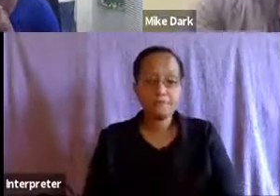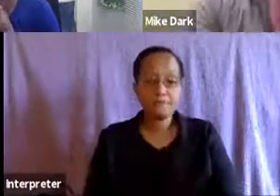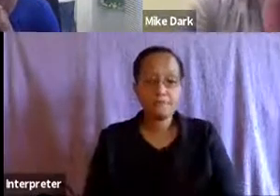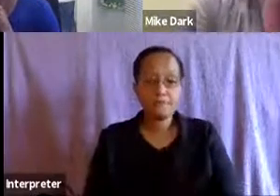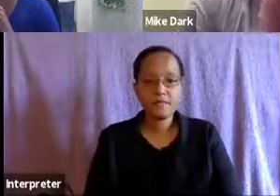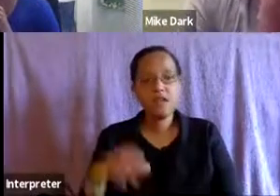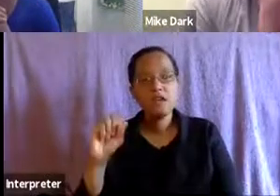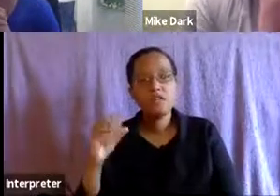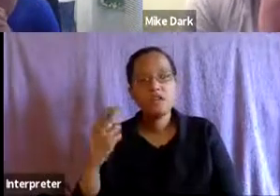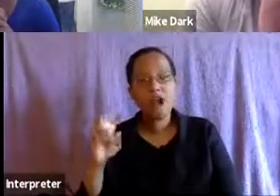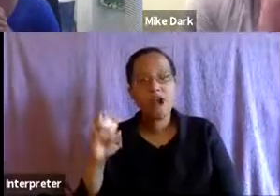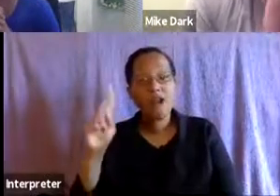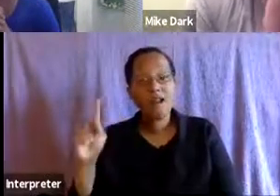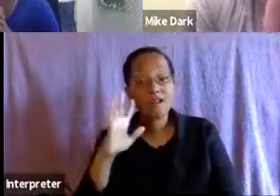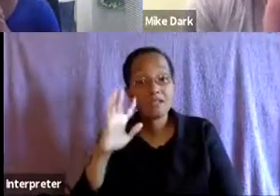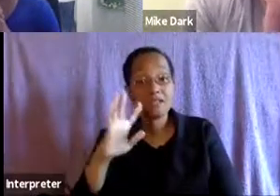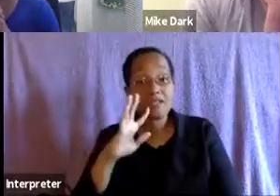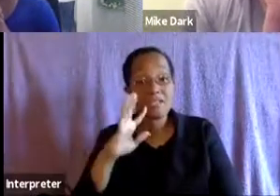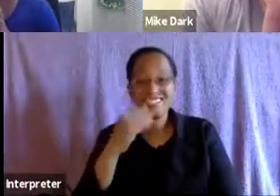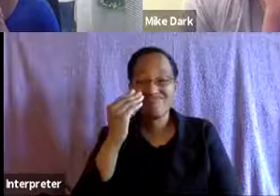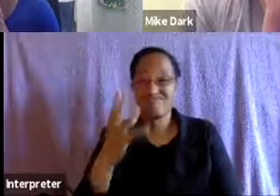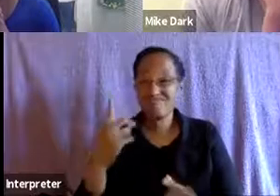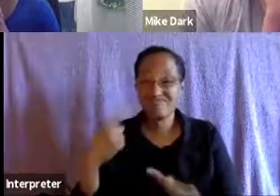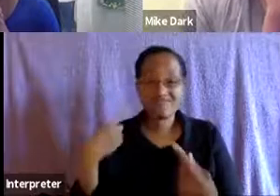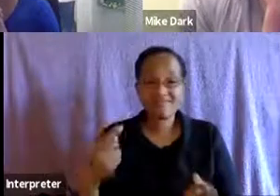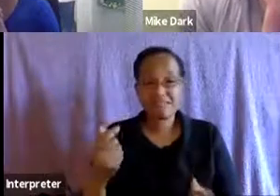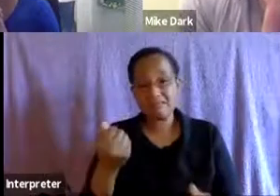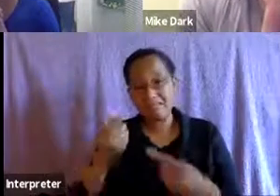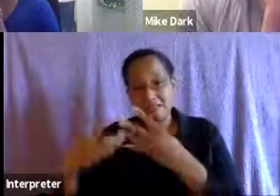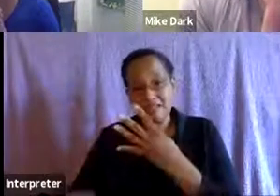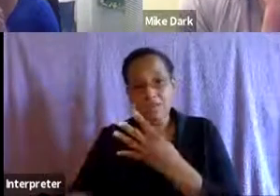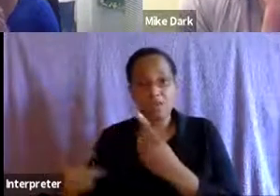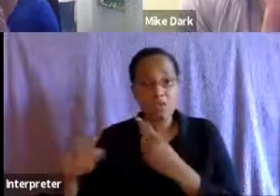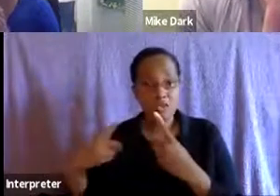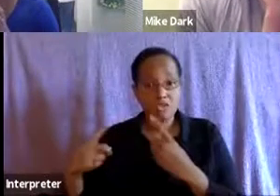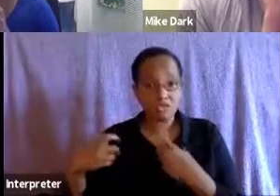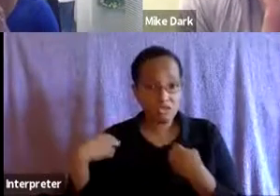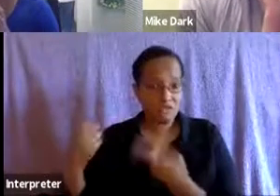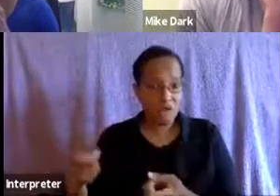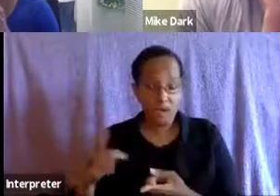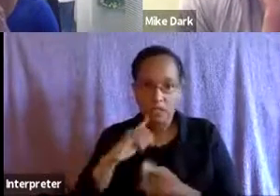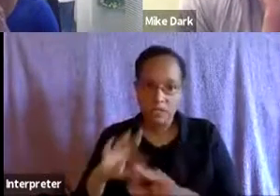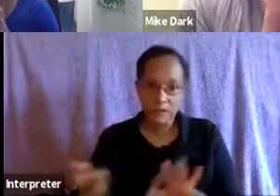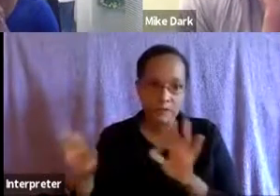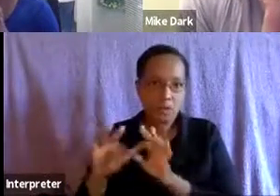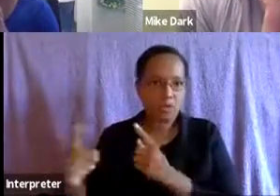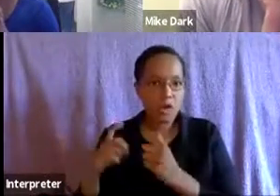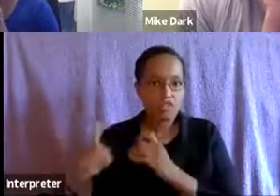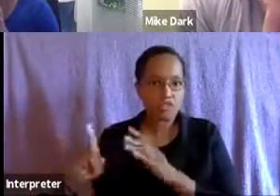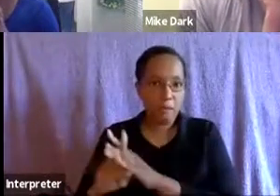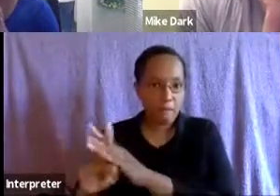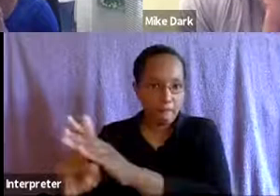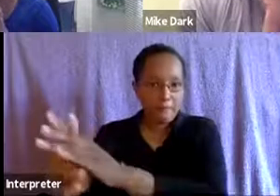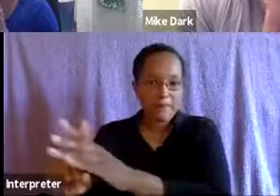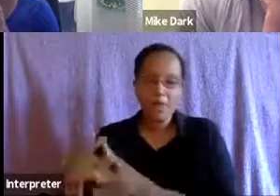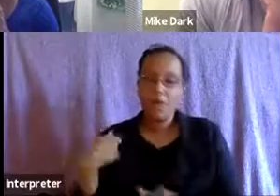problem, is because sometimes long-term care is deeply misunderstood, and there was a rapid reduction in regulation just flying out the door on just